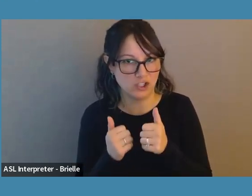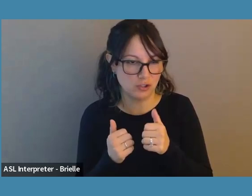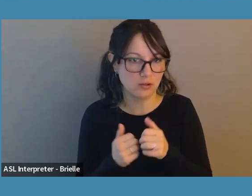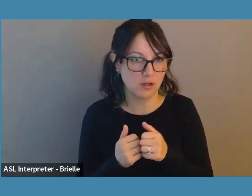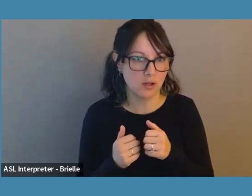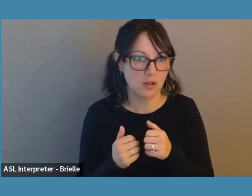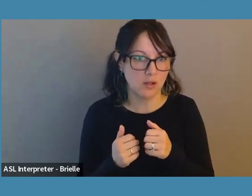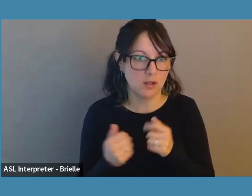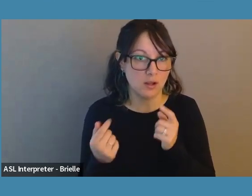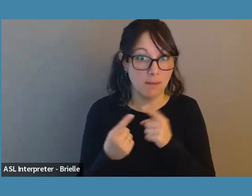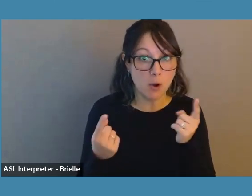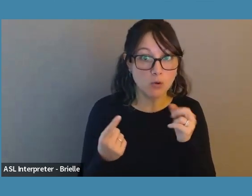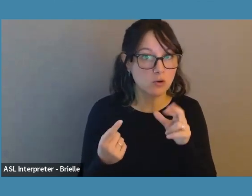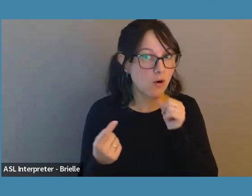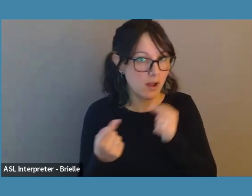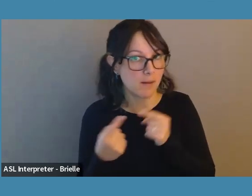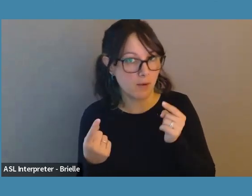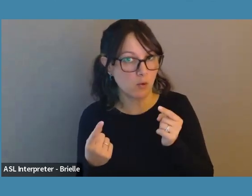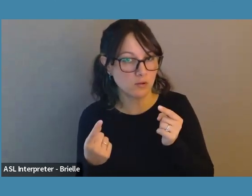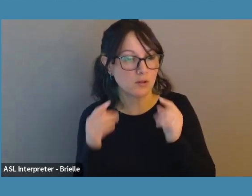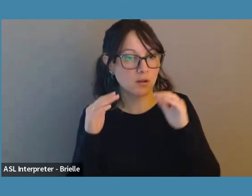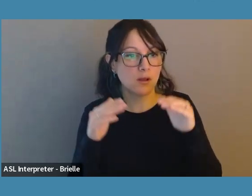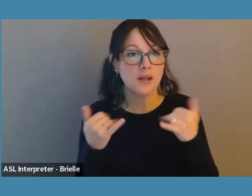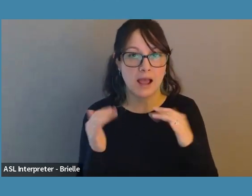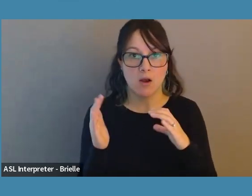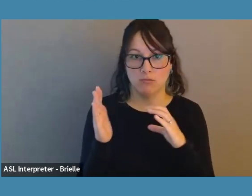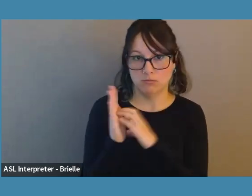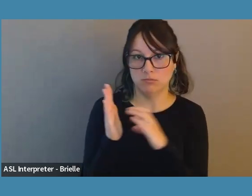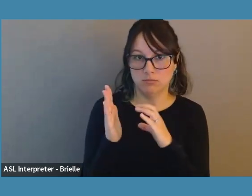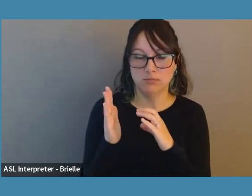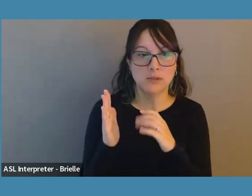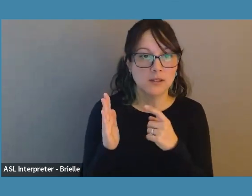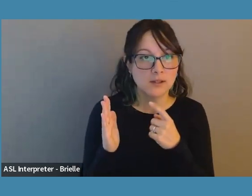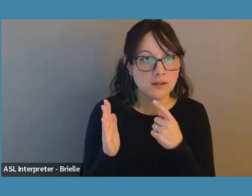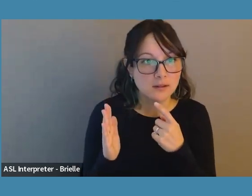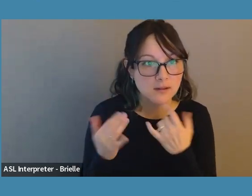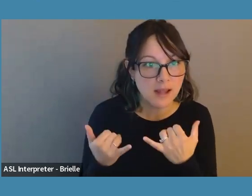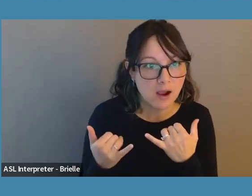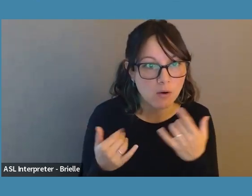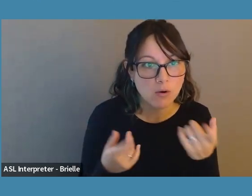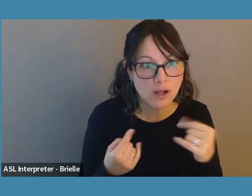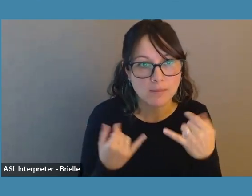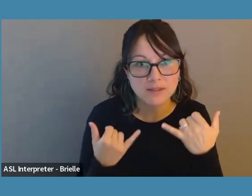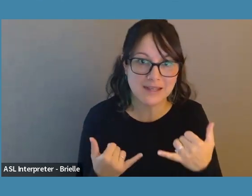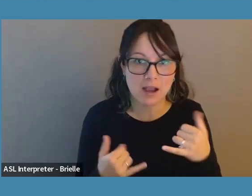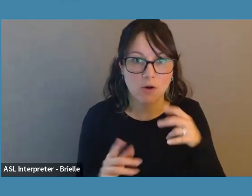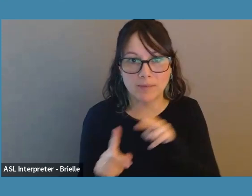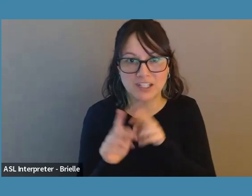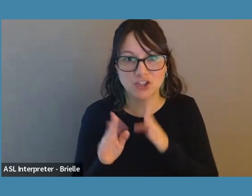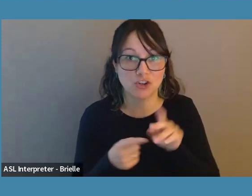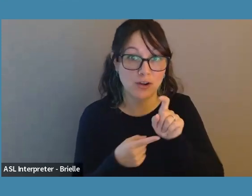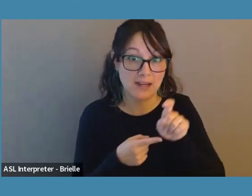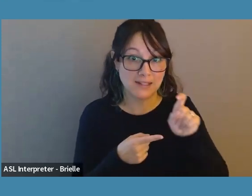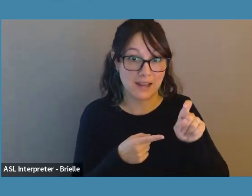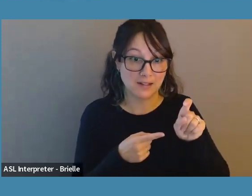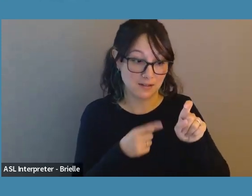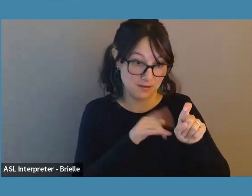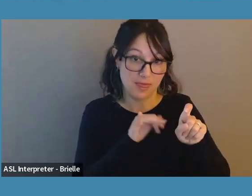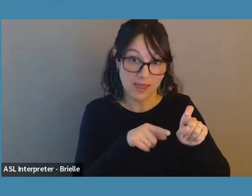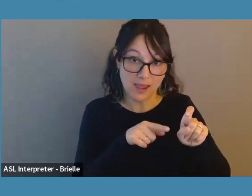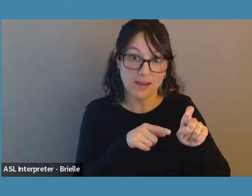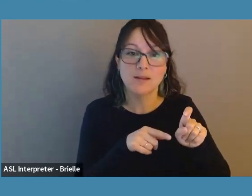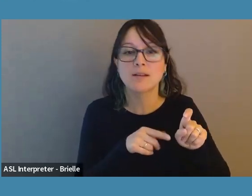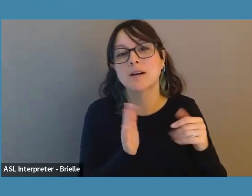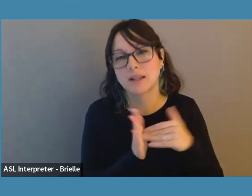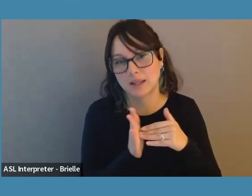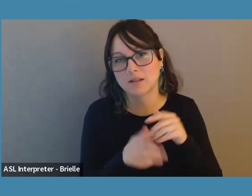Then the text, the body of the motion says comes now petitioner XX. So in that, with those 2 X's, you're going to